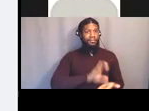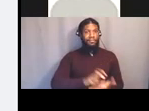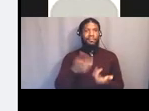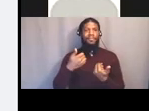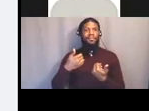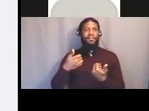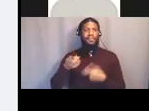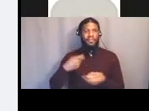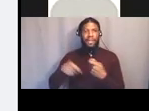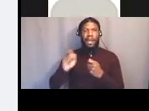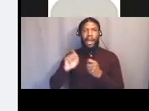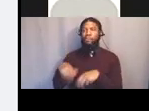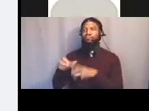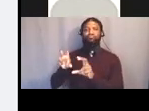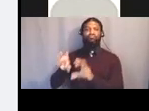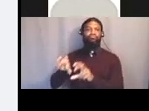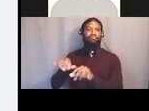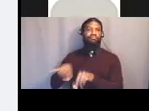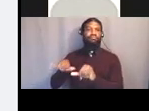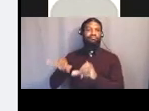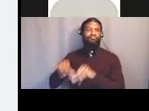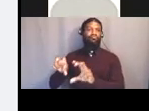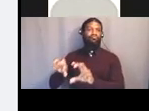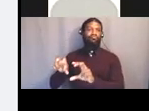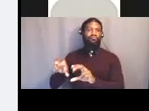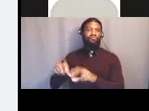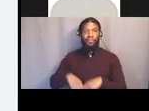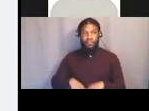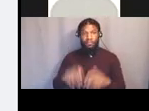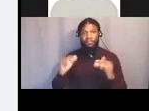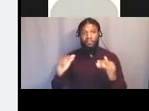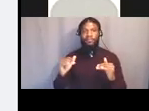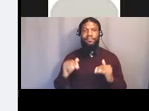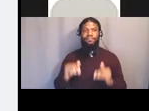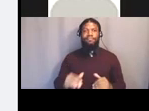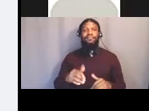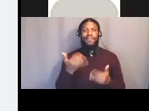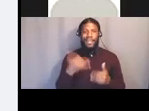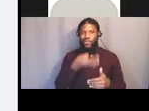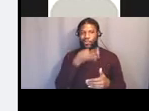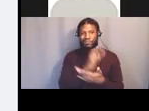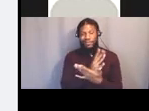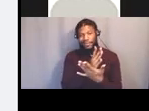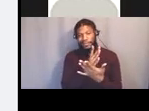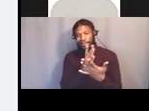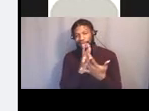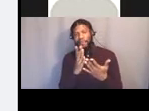To that end, we're wrapping up a bit, but we would love to make a little more time for questions,